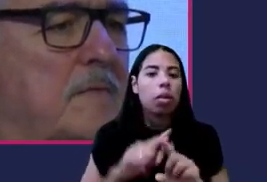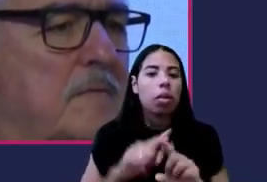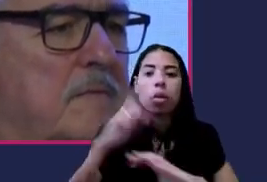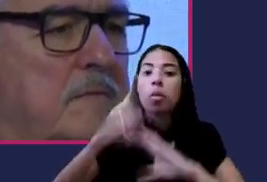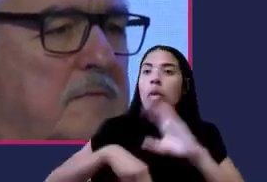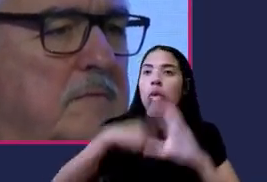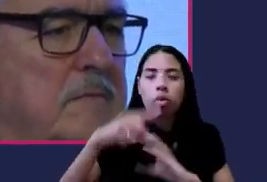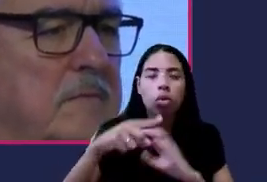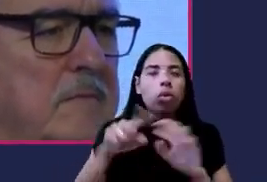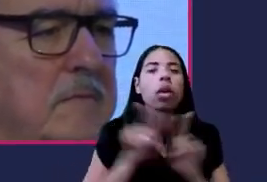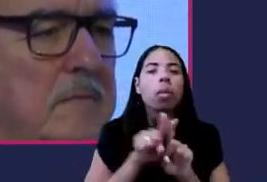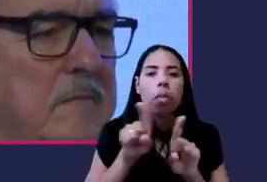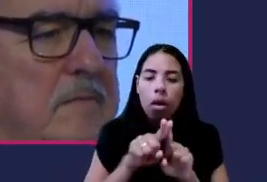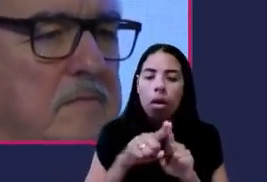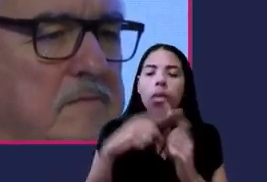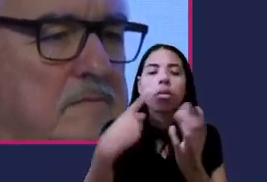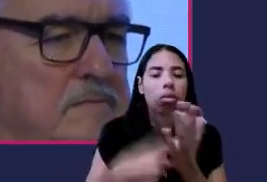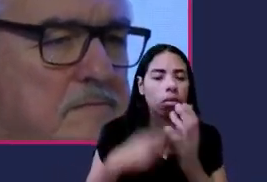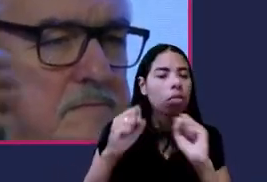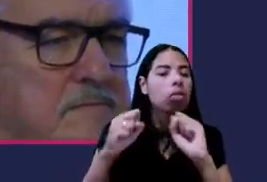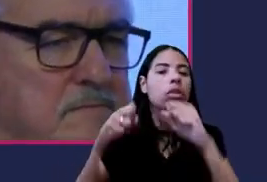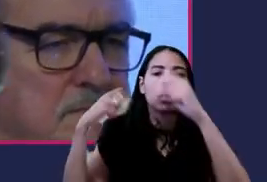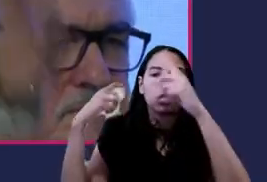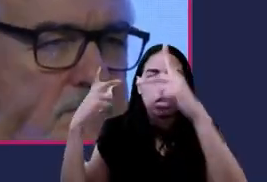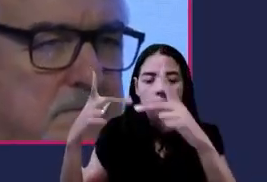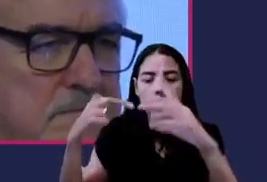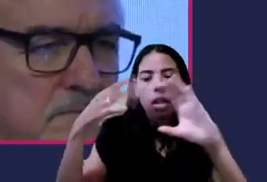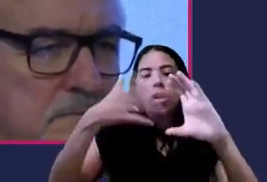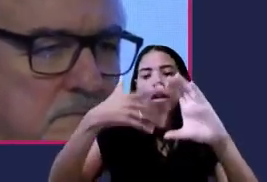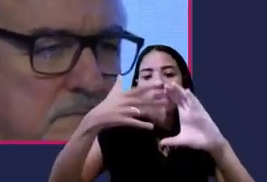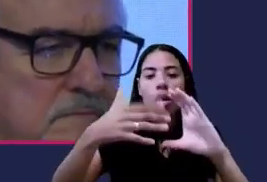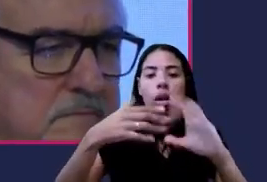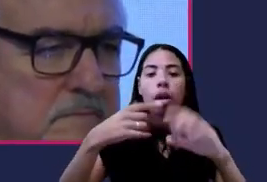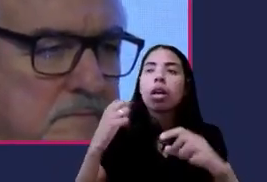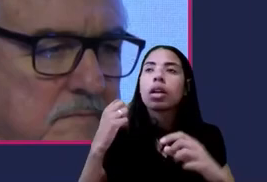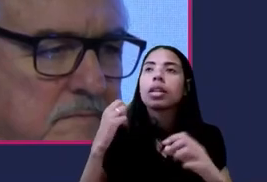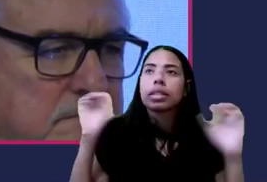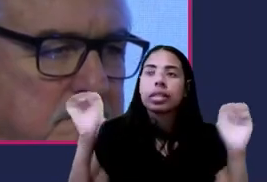the rare in Brazil and around the world now, because